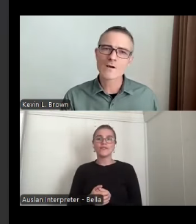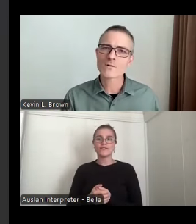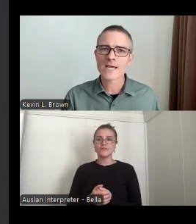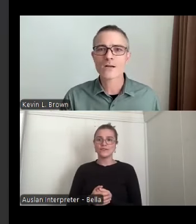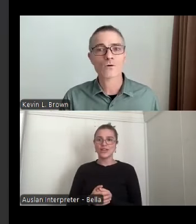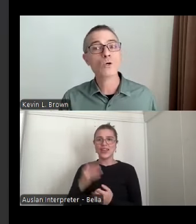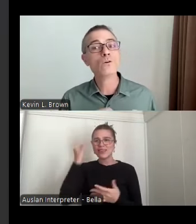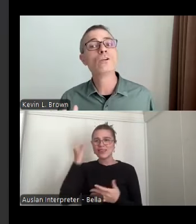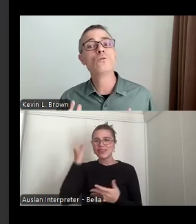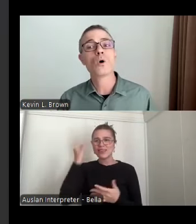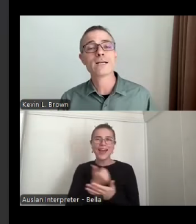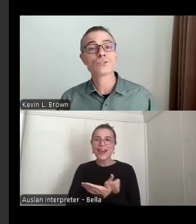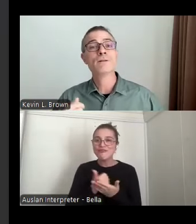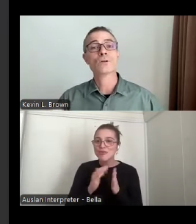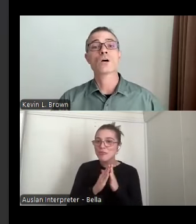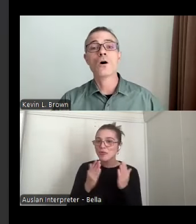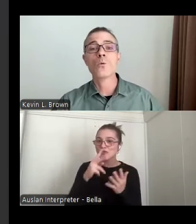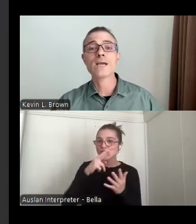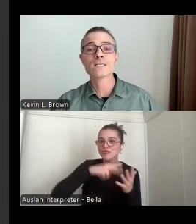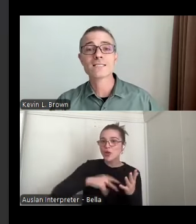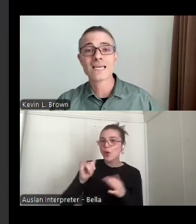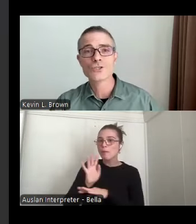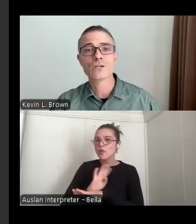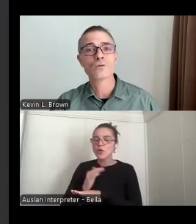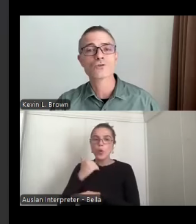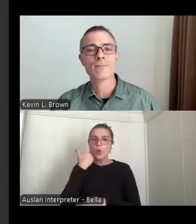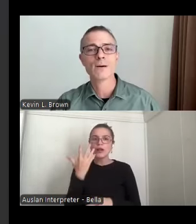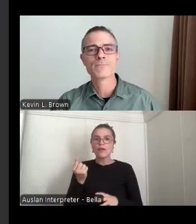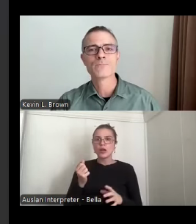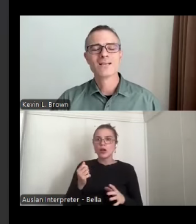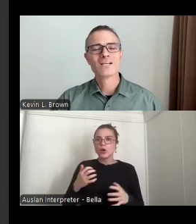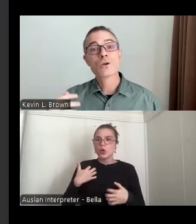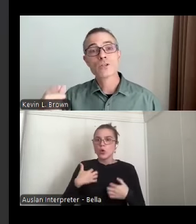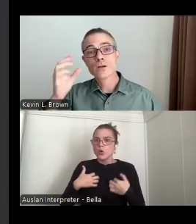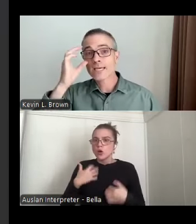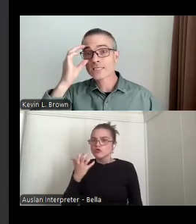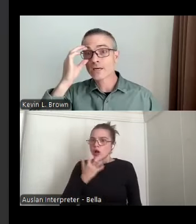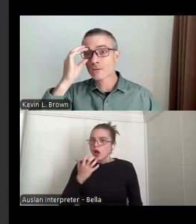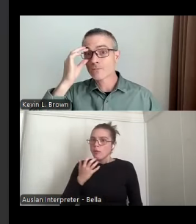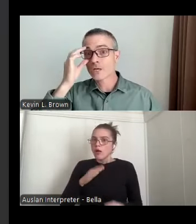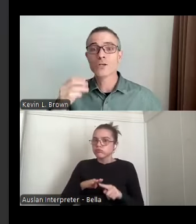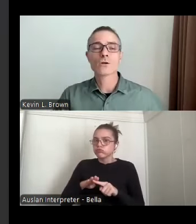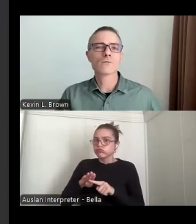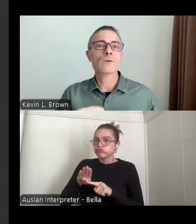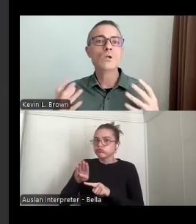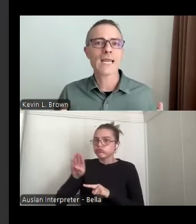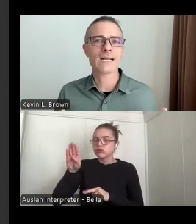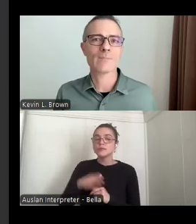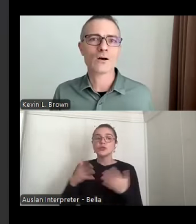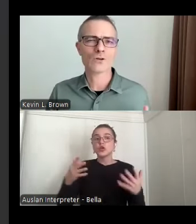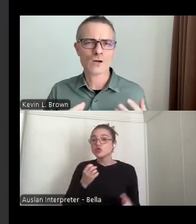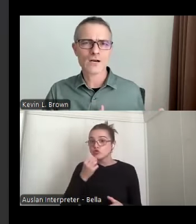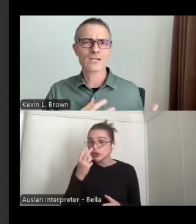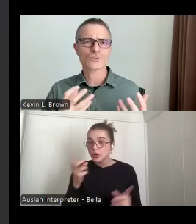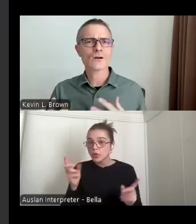book you've ever read or movie you've watched. There's always tension or drama. So the trick is here, when you're communicating